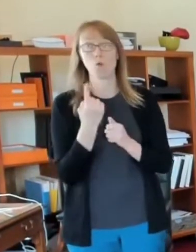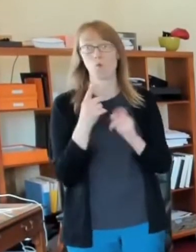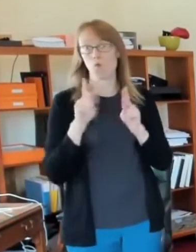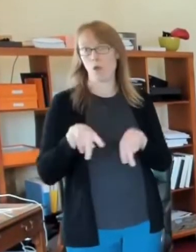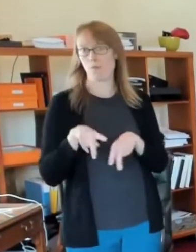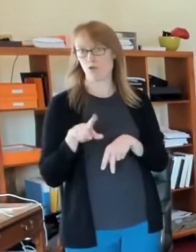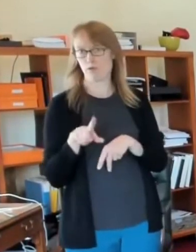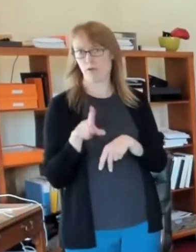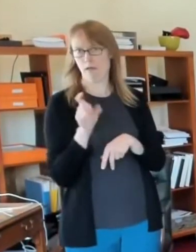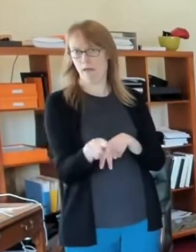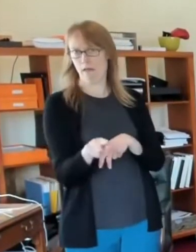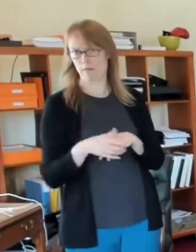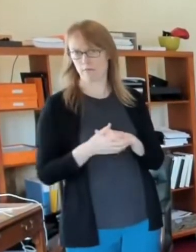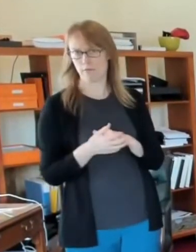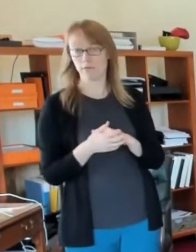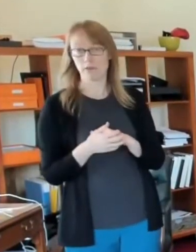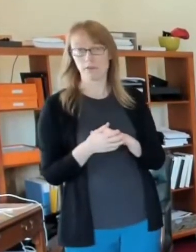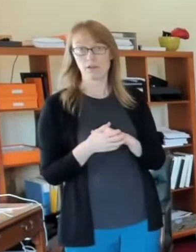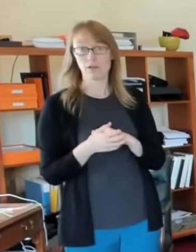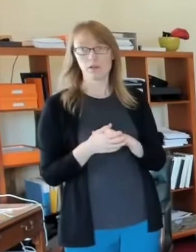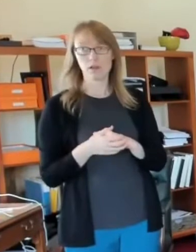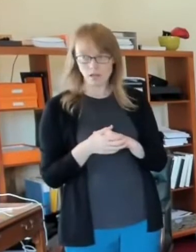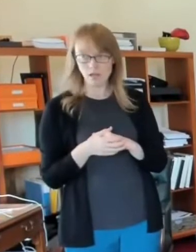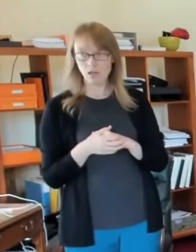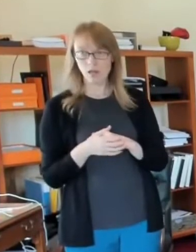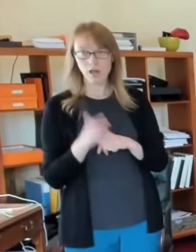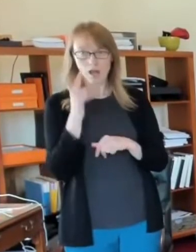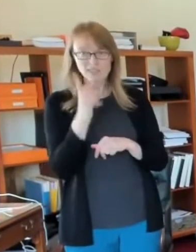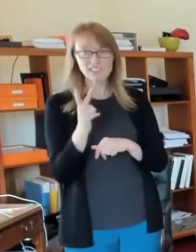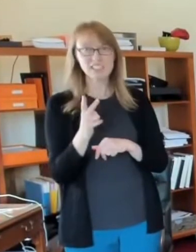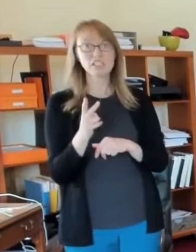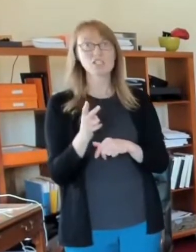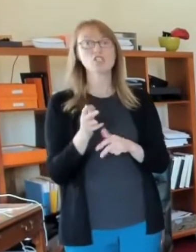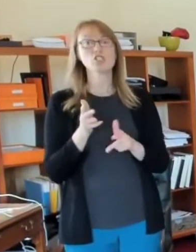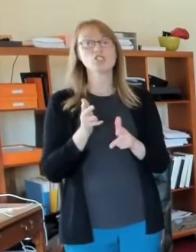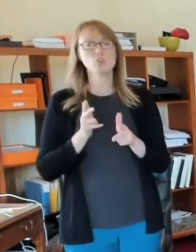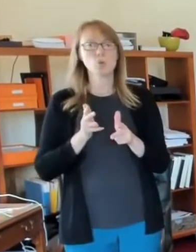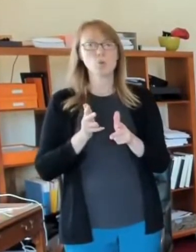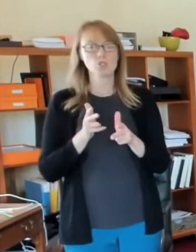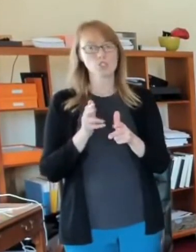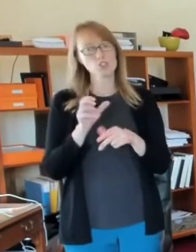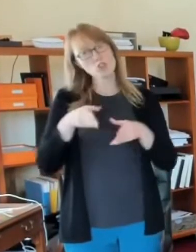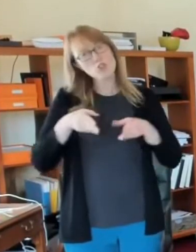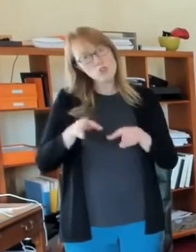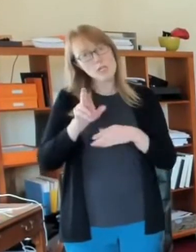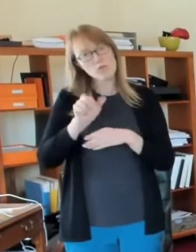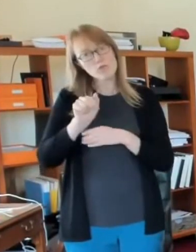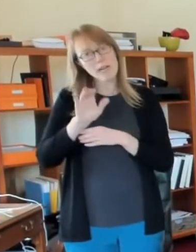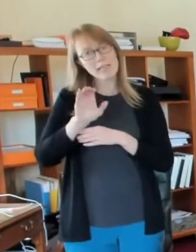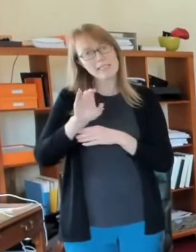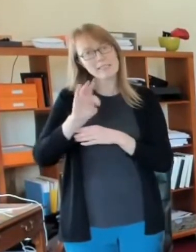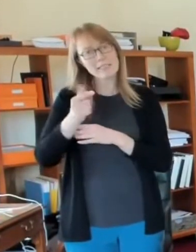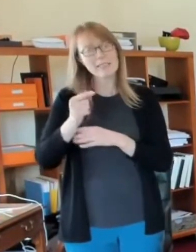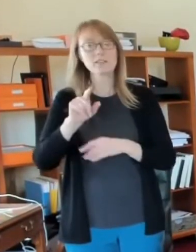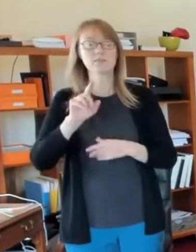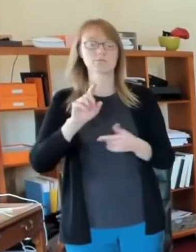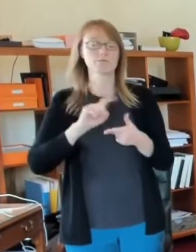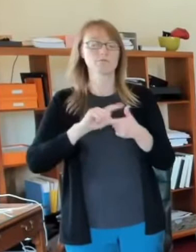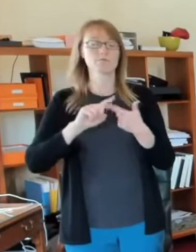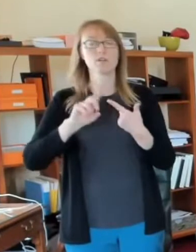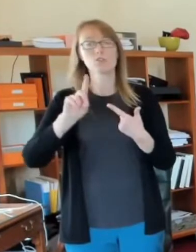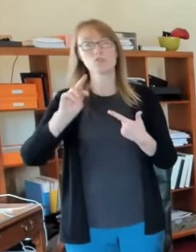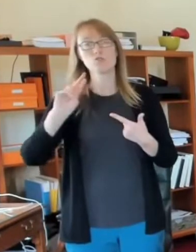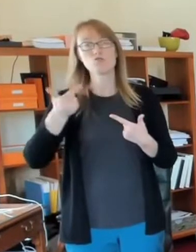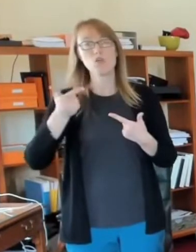He says he's never seen so much street racing, gunshots, fireworks, drag racing, cars broken into in